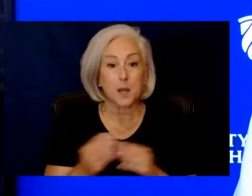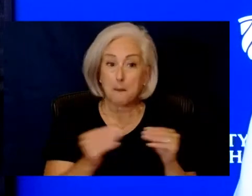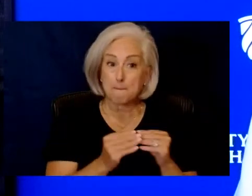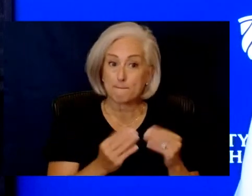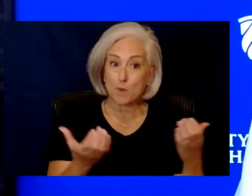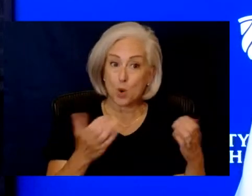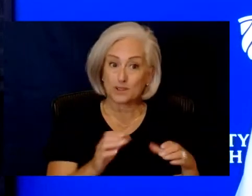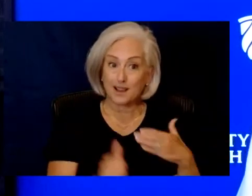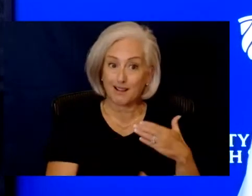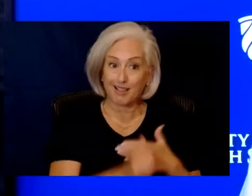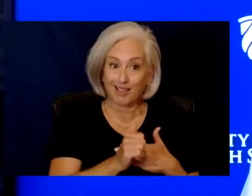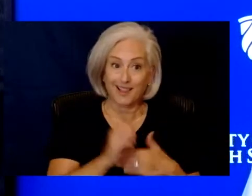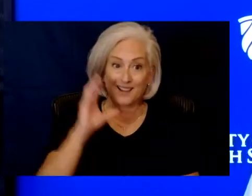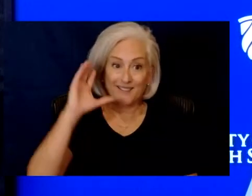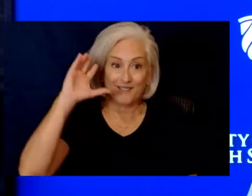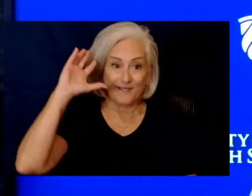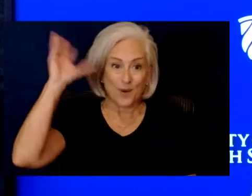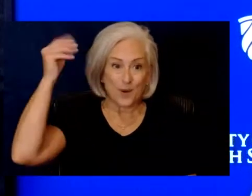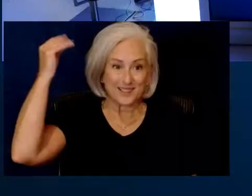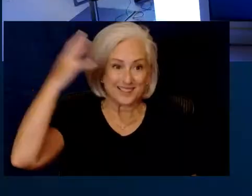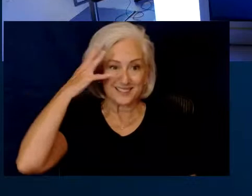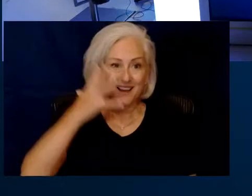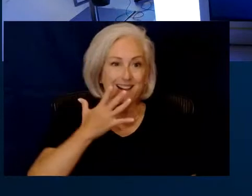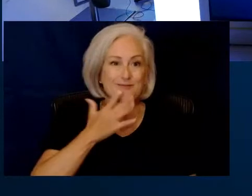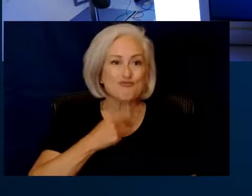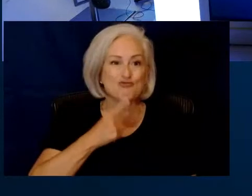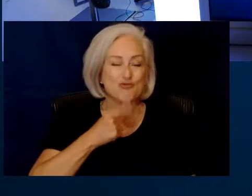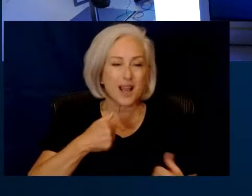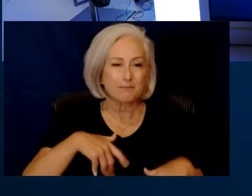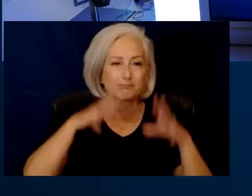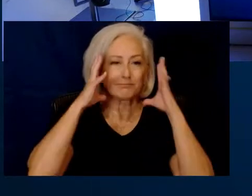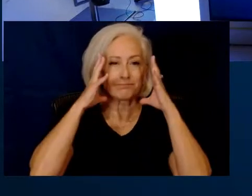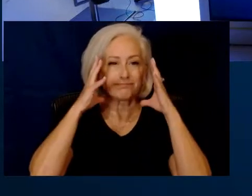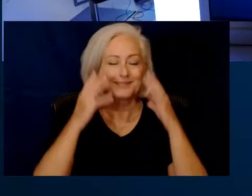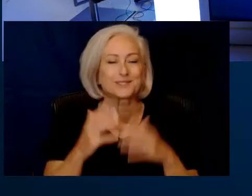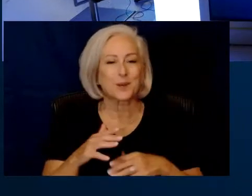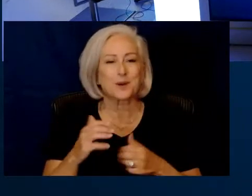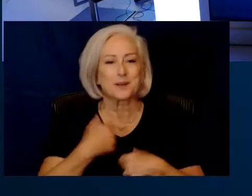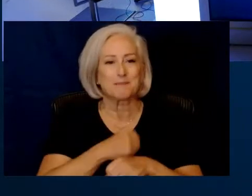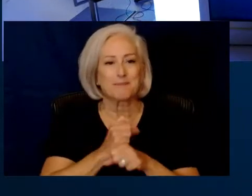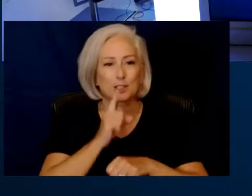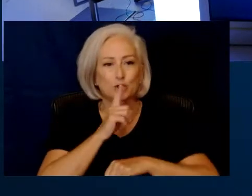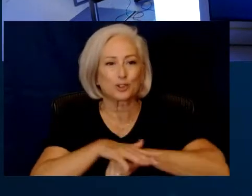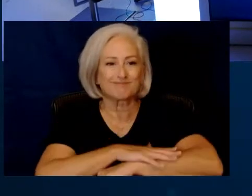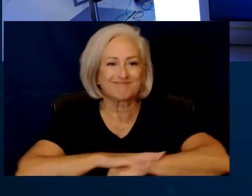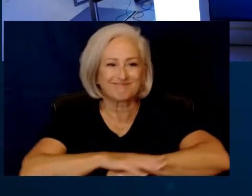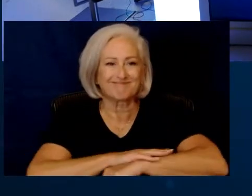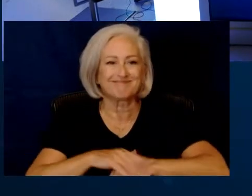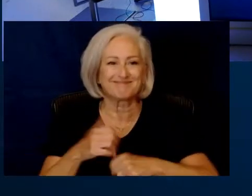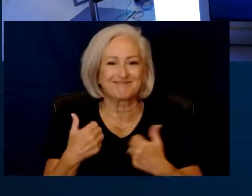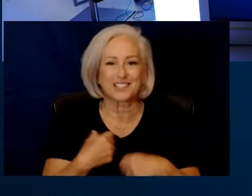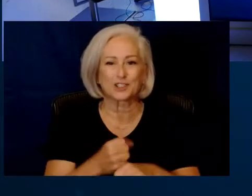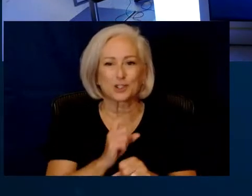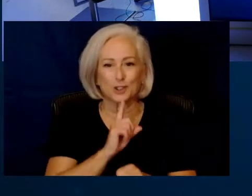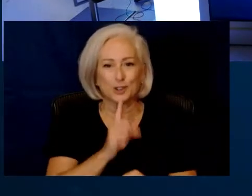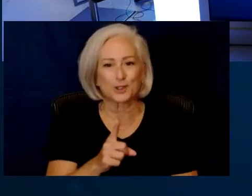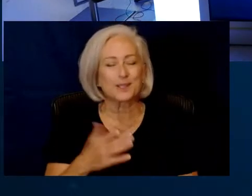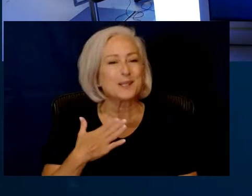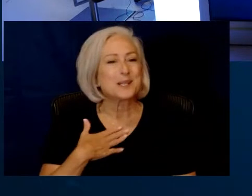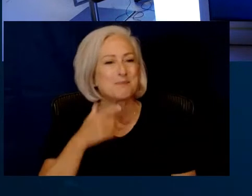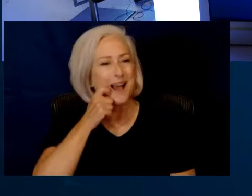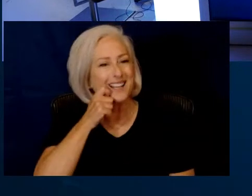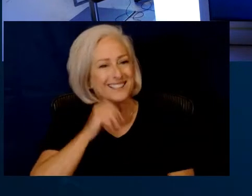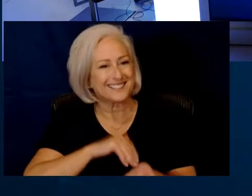sunburn, so obviously wear your sunscreen. Excellent advice, especially from an ID doctor. Well done. My dermatology colleagues, they'd appreciate it. They like